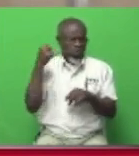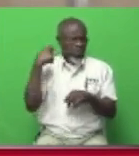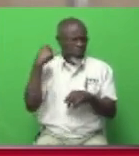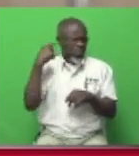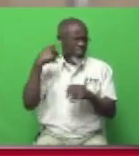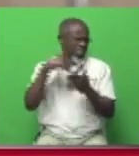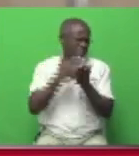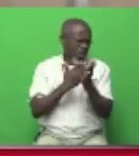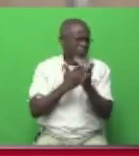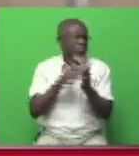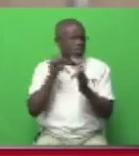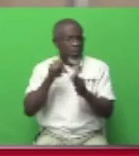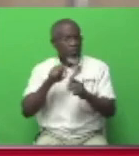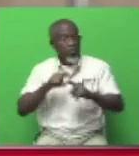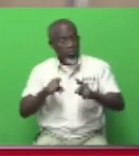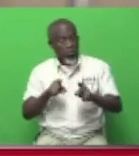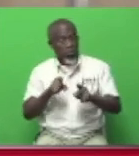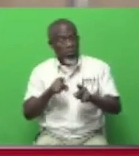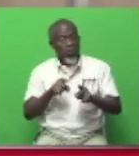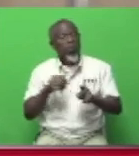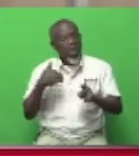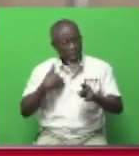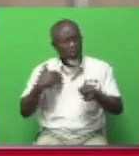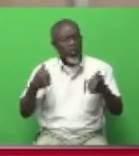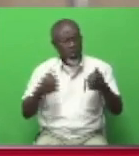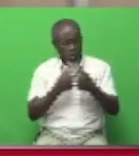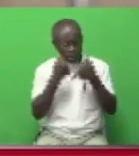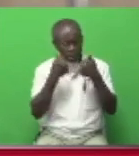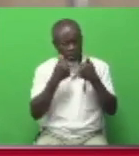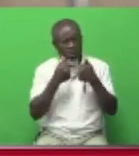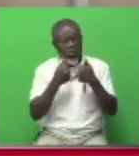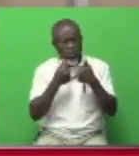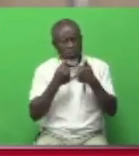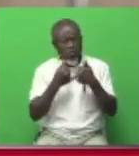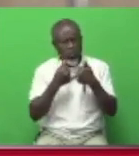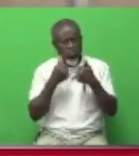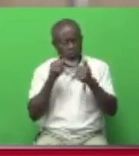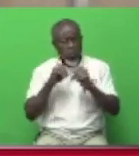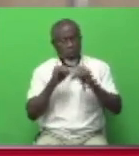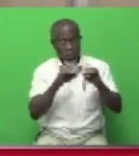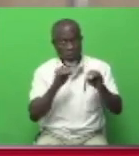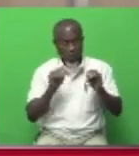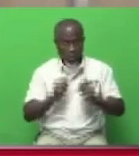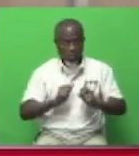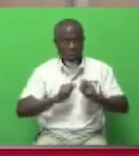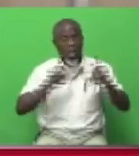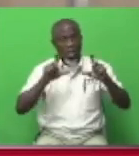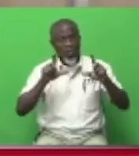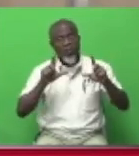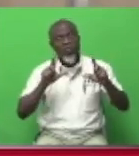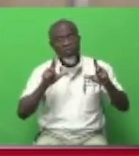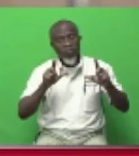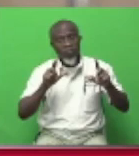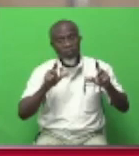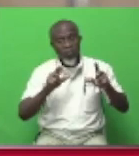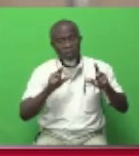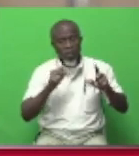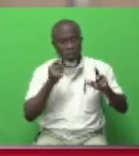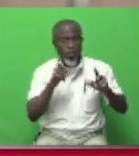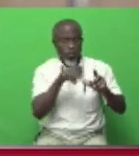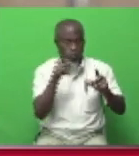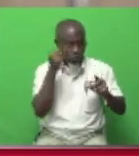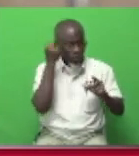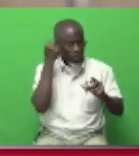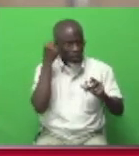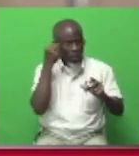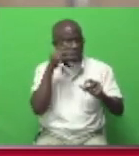level. But of course, we would have had our challenges once these systems went live. And as you understand, and as the country, I'm